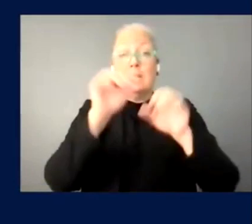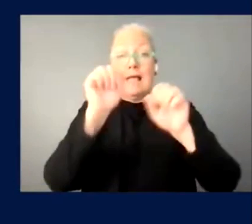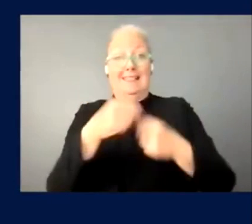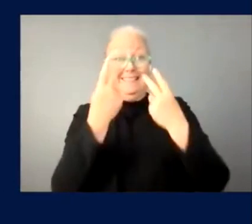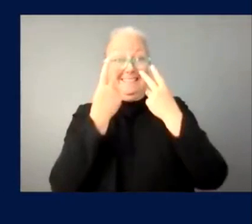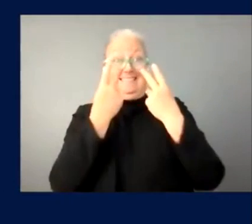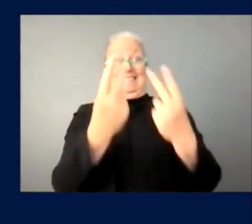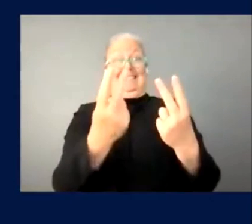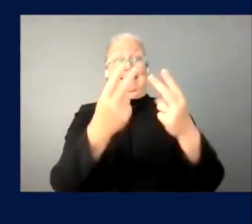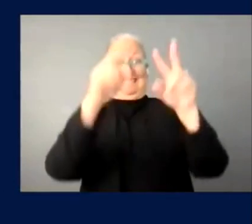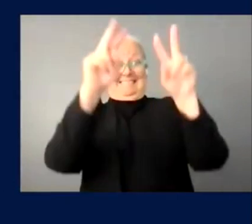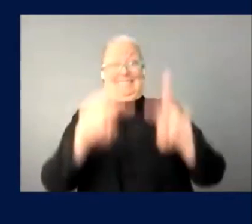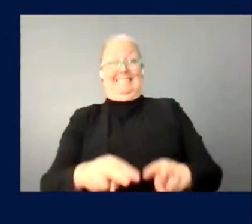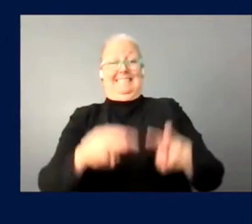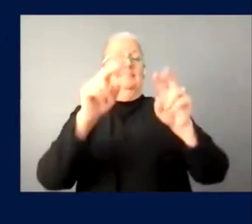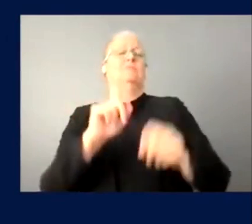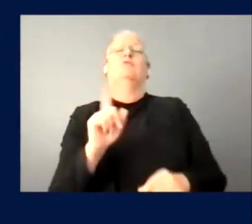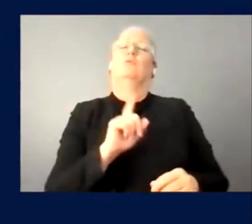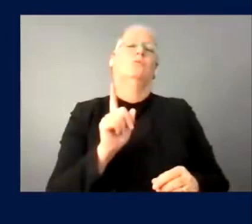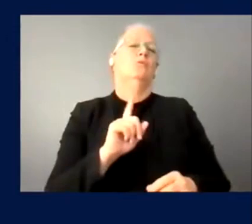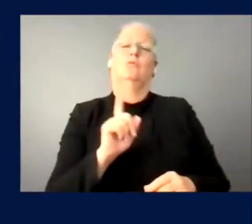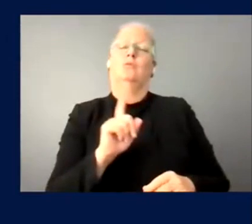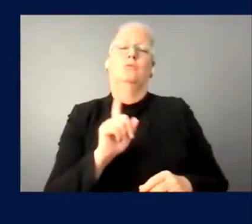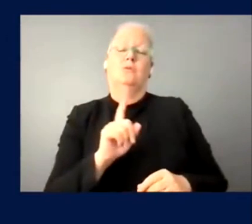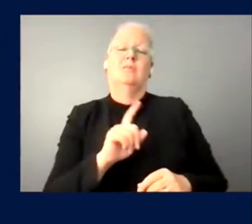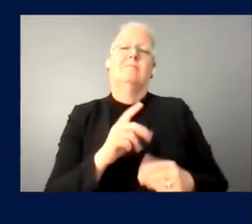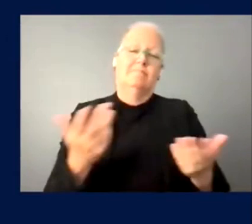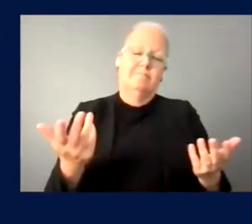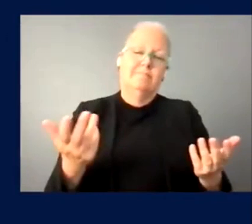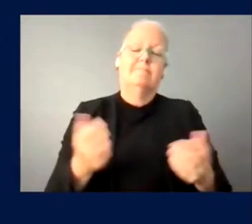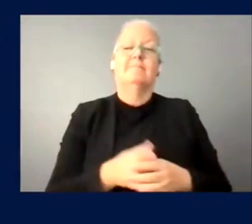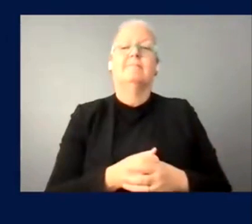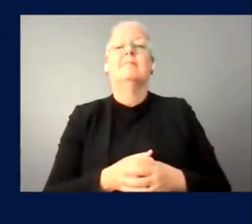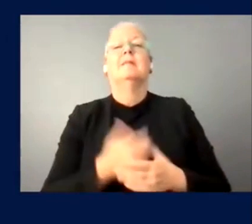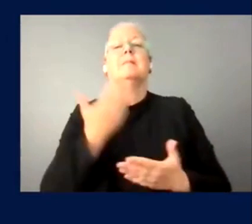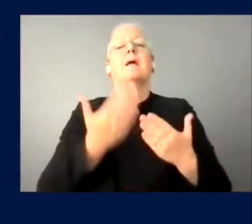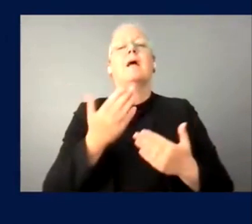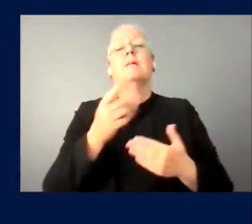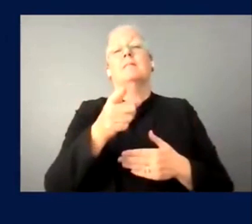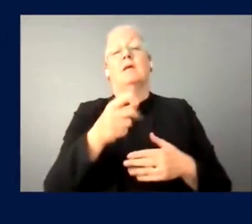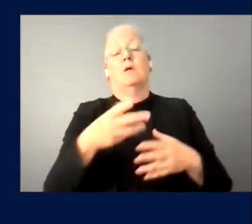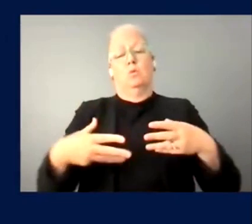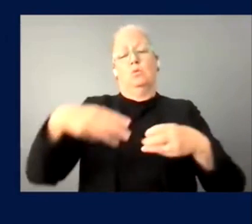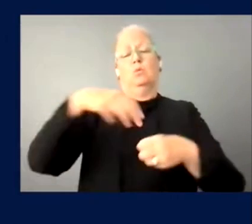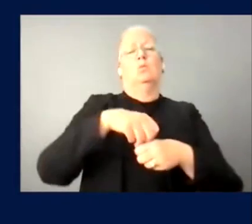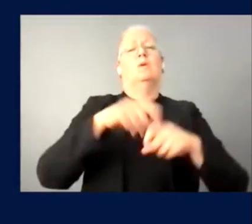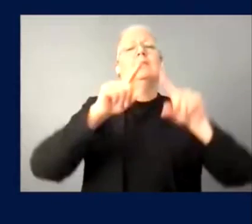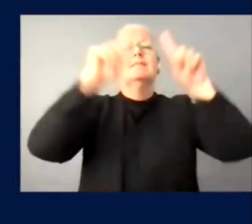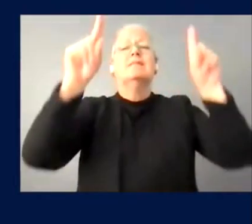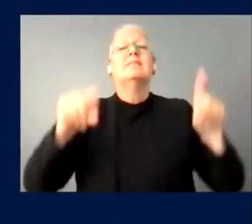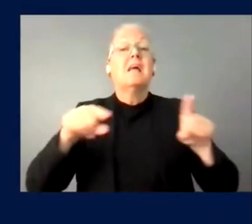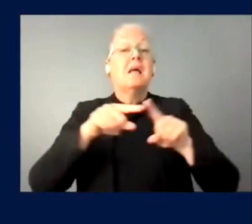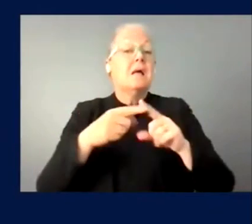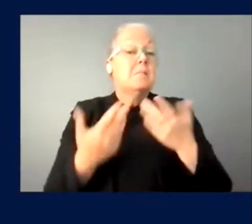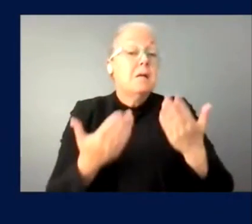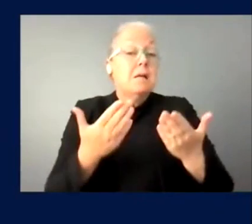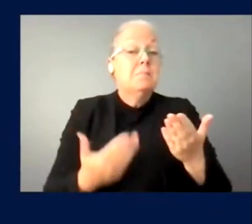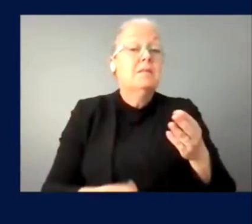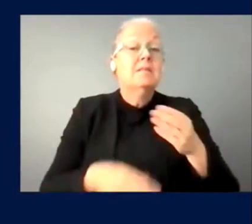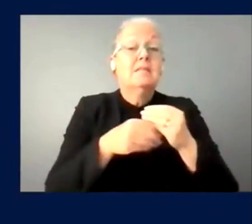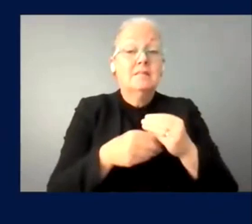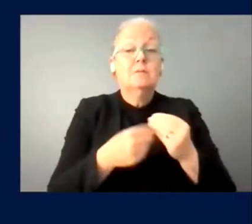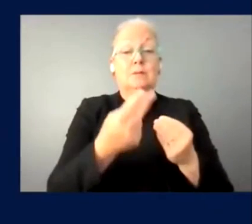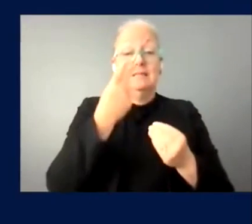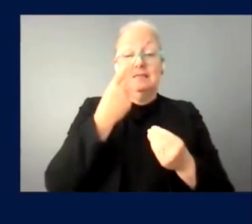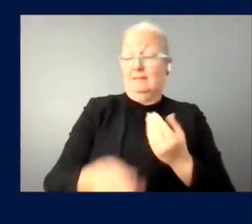bare minimum, this can be done by adding inclusive signage. So, for example, in the picture on the slide, this is an